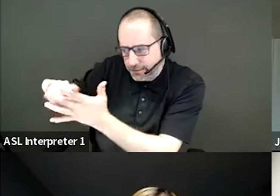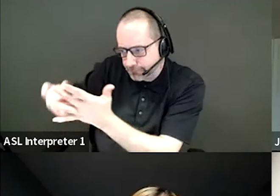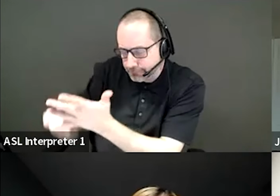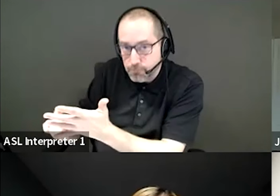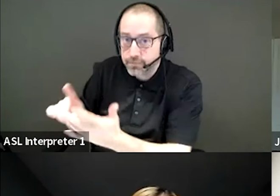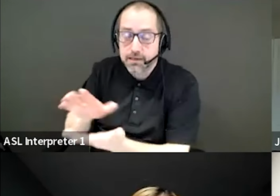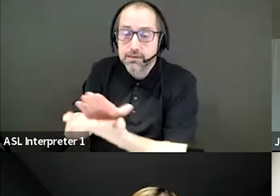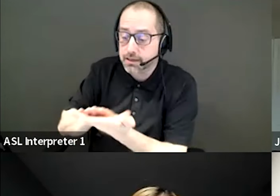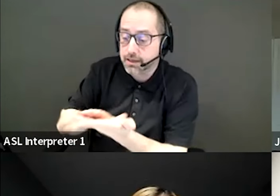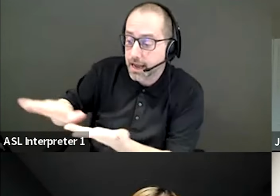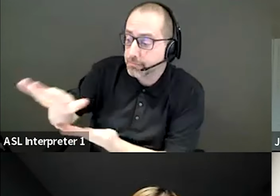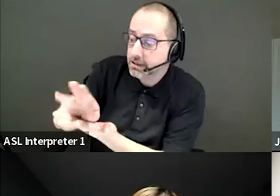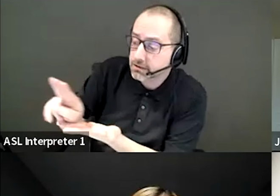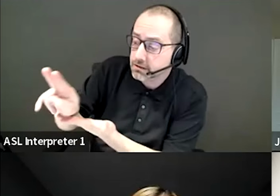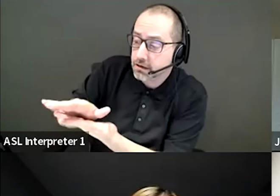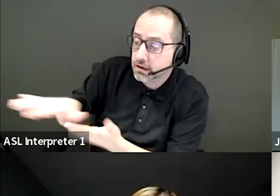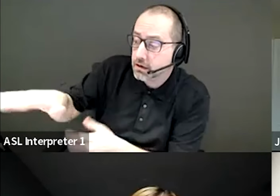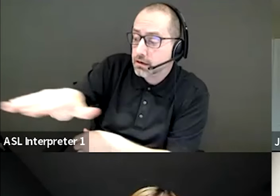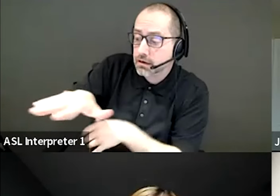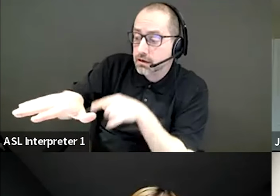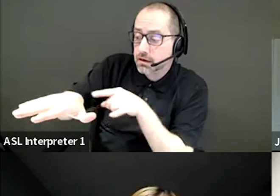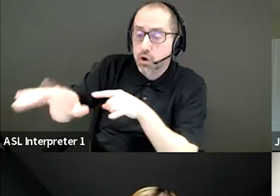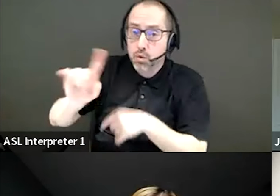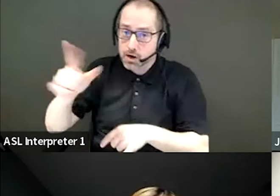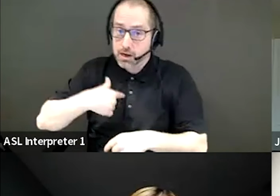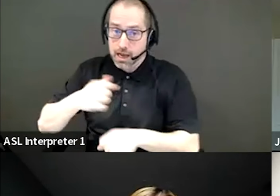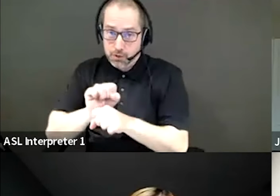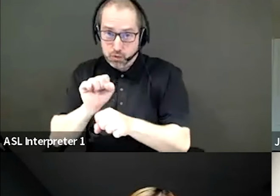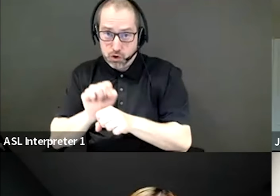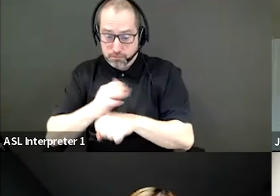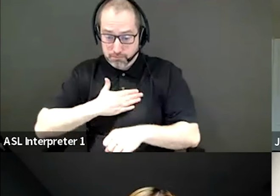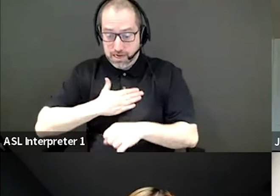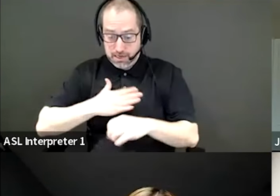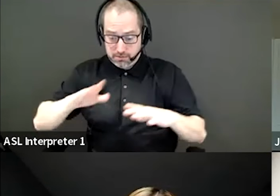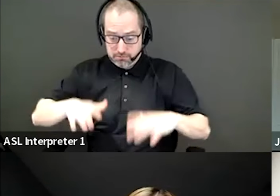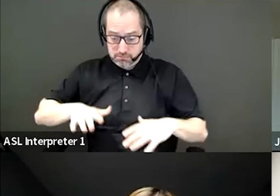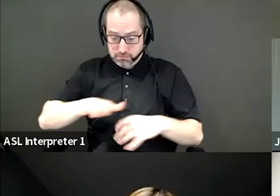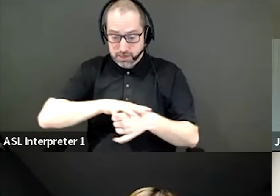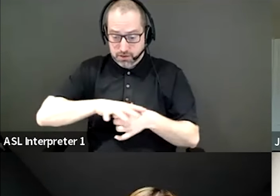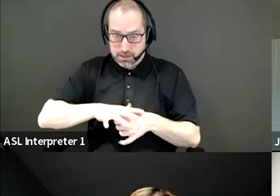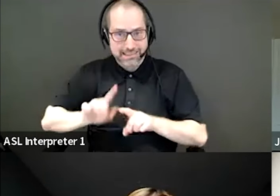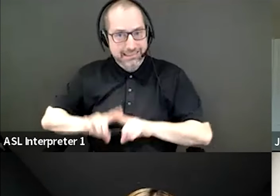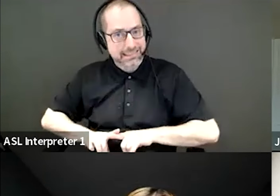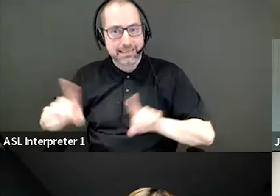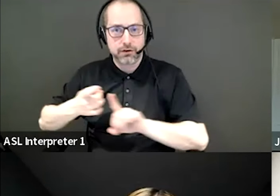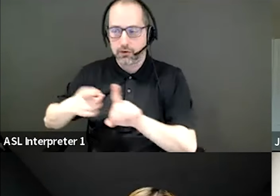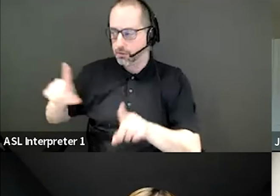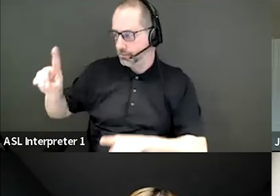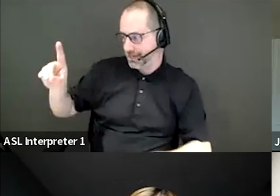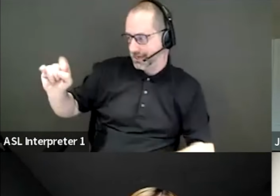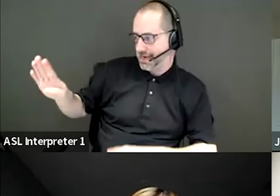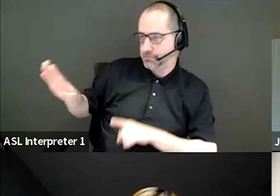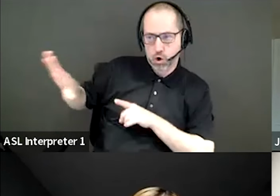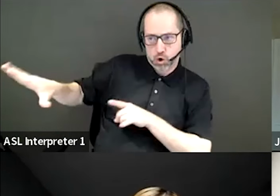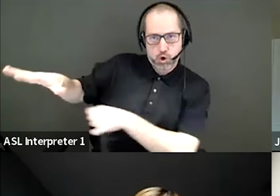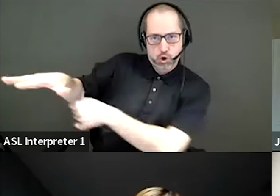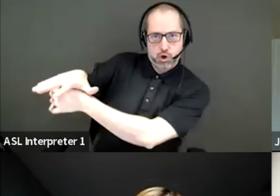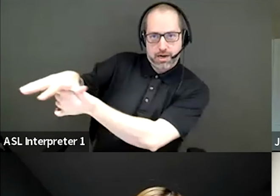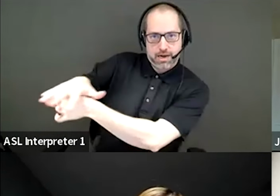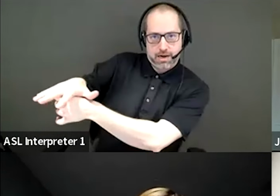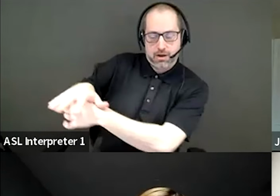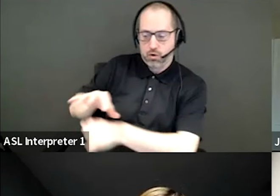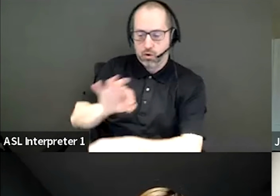makeup where I work is very different than where Deb is. And again, different than the community that